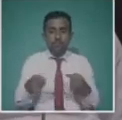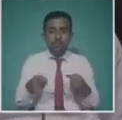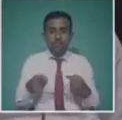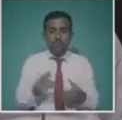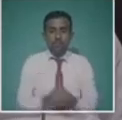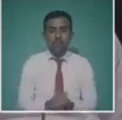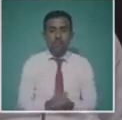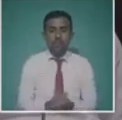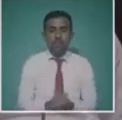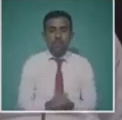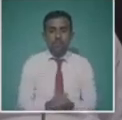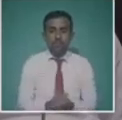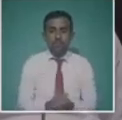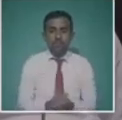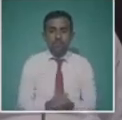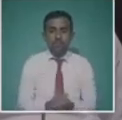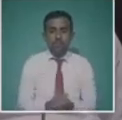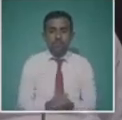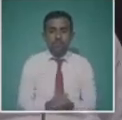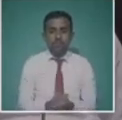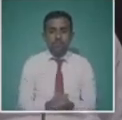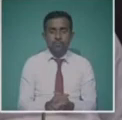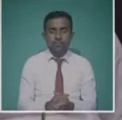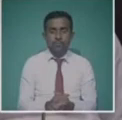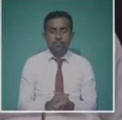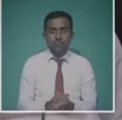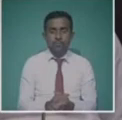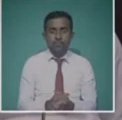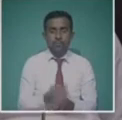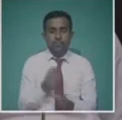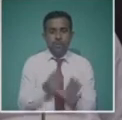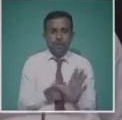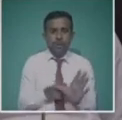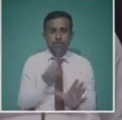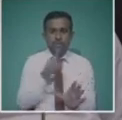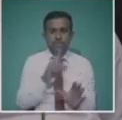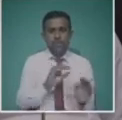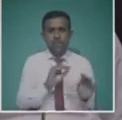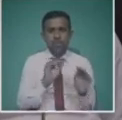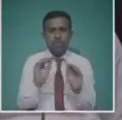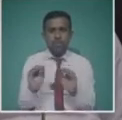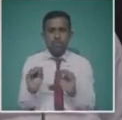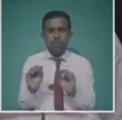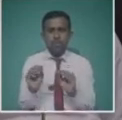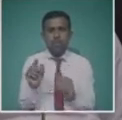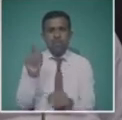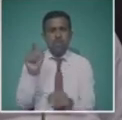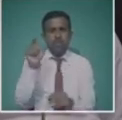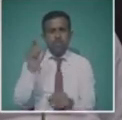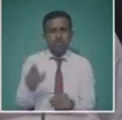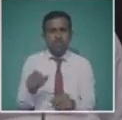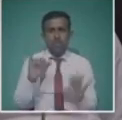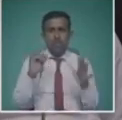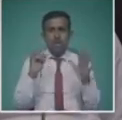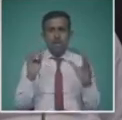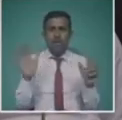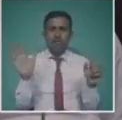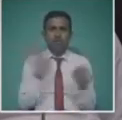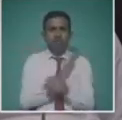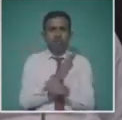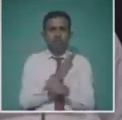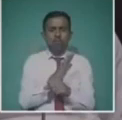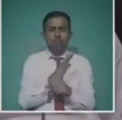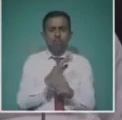within 1 year, since he has completed 6 years, he was asked to come back. Now, such dedicated officers who worked on some of the